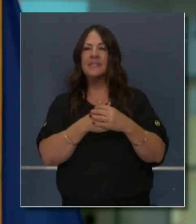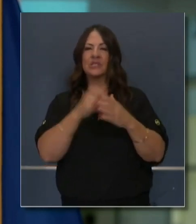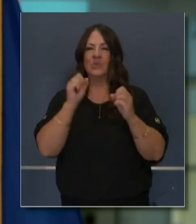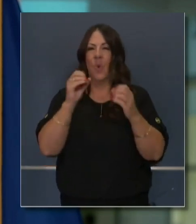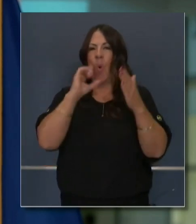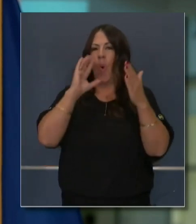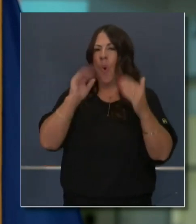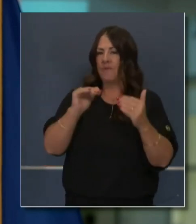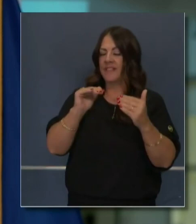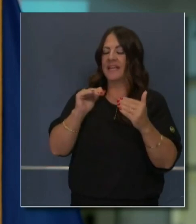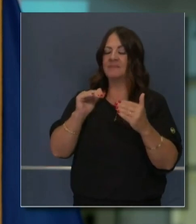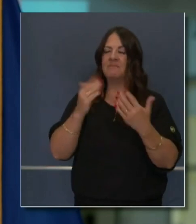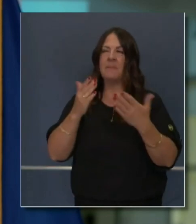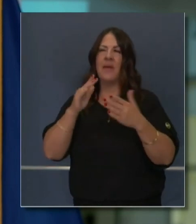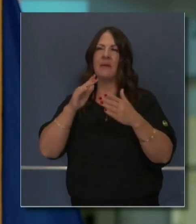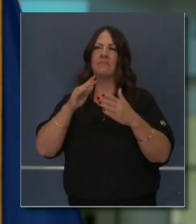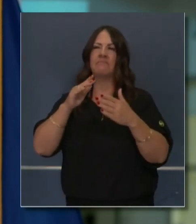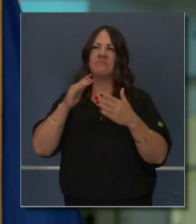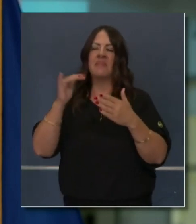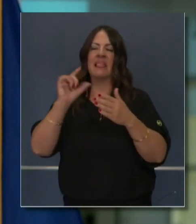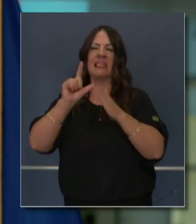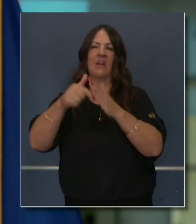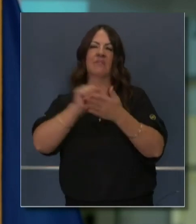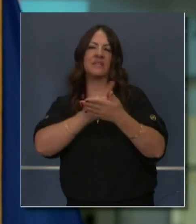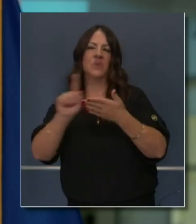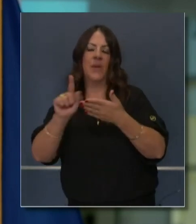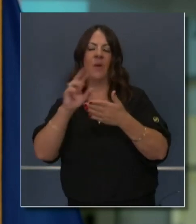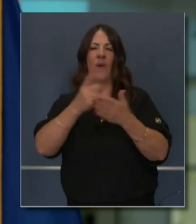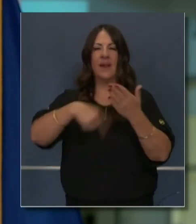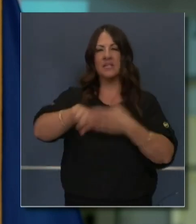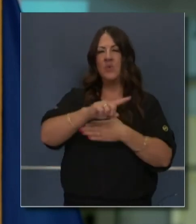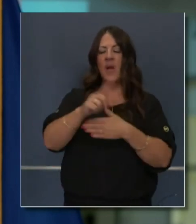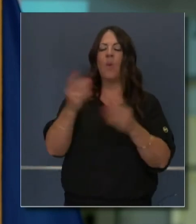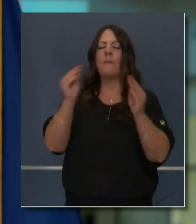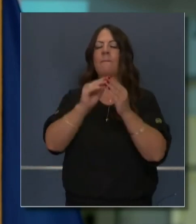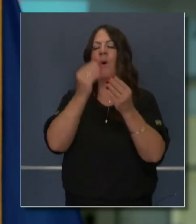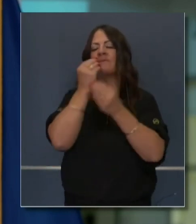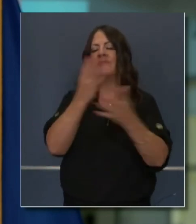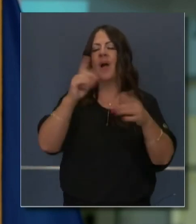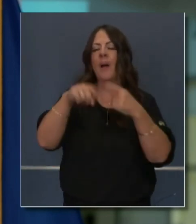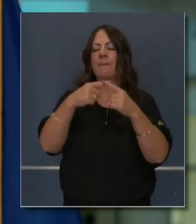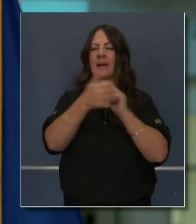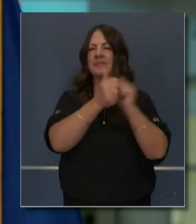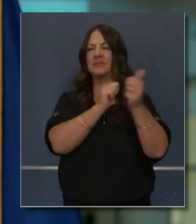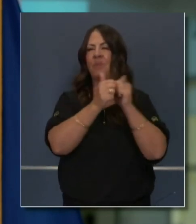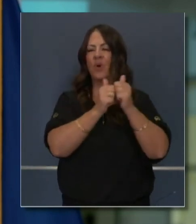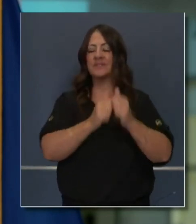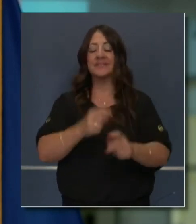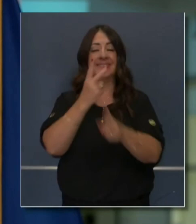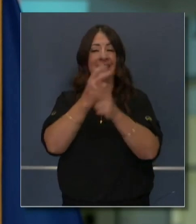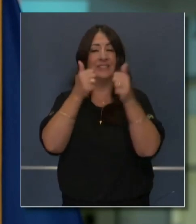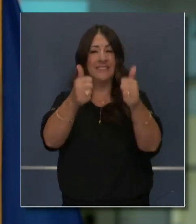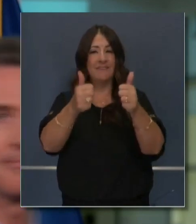late this week, early next week on team sports and other guidelines. Take care, everybody.